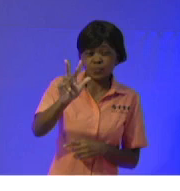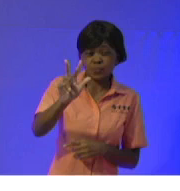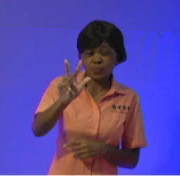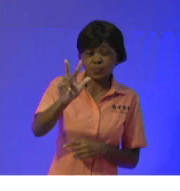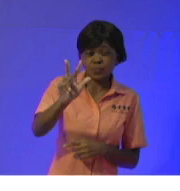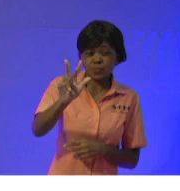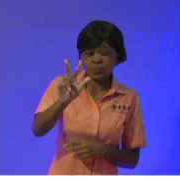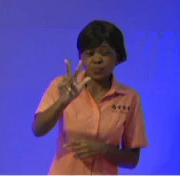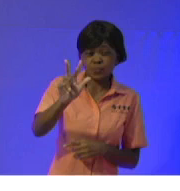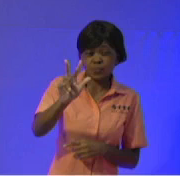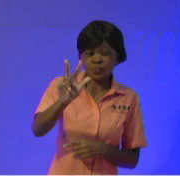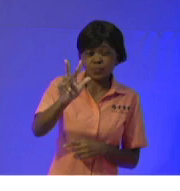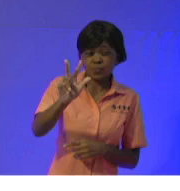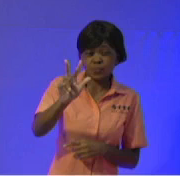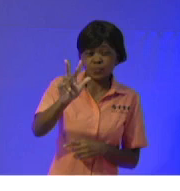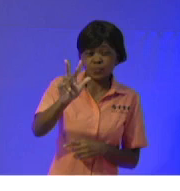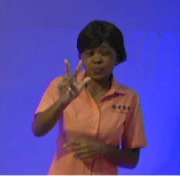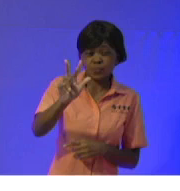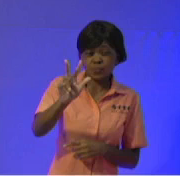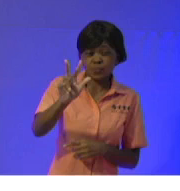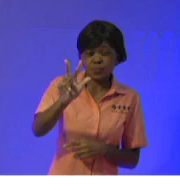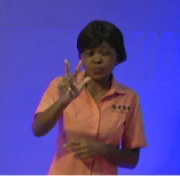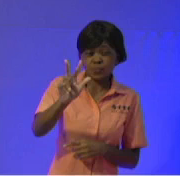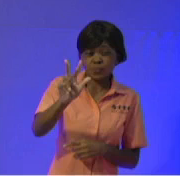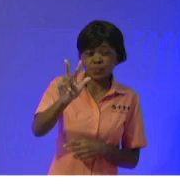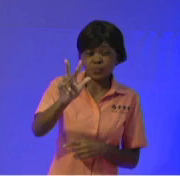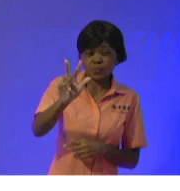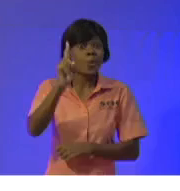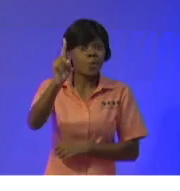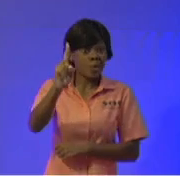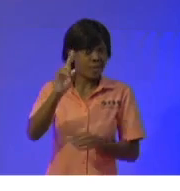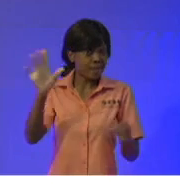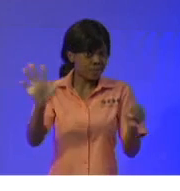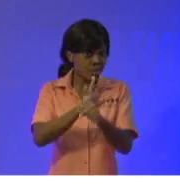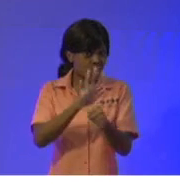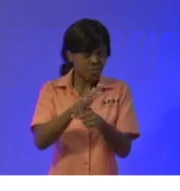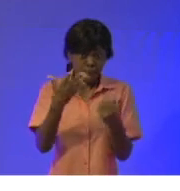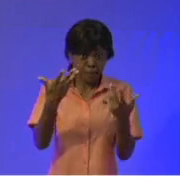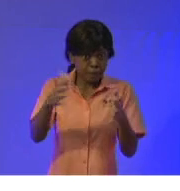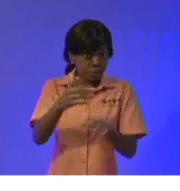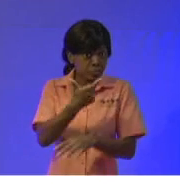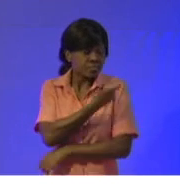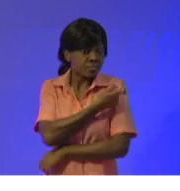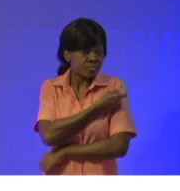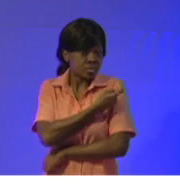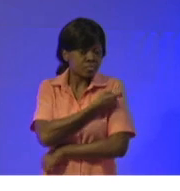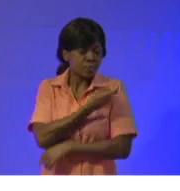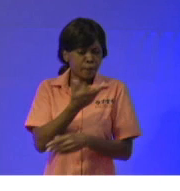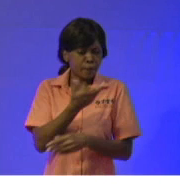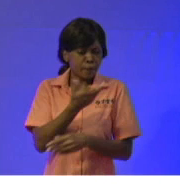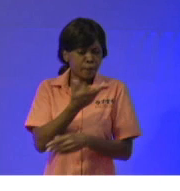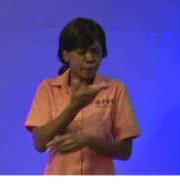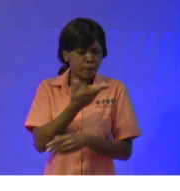have been vaccinated under a single dose regimen, so that those who would have completed their